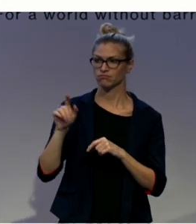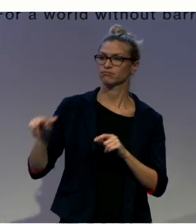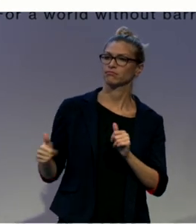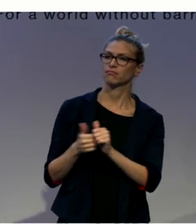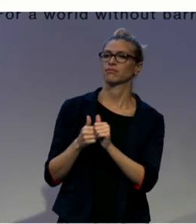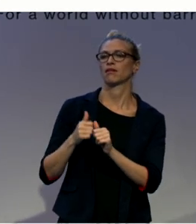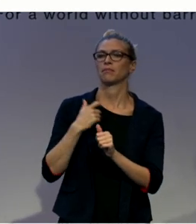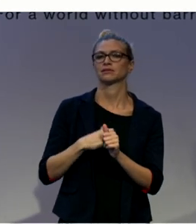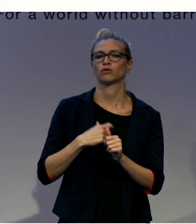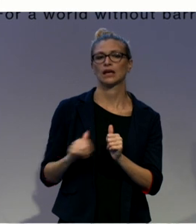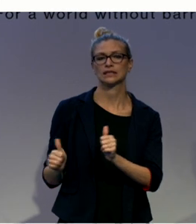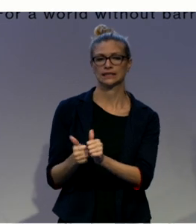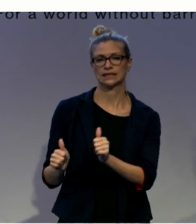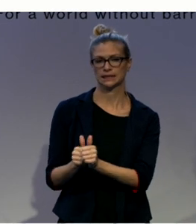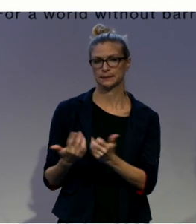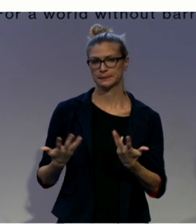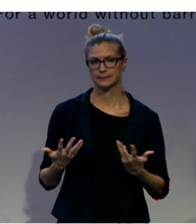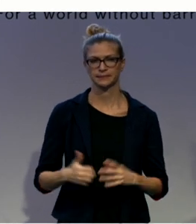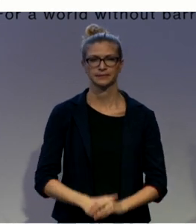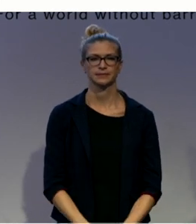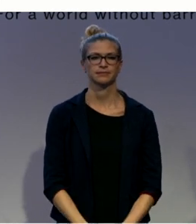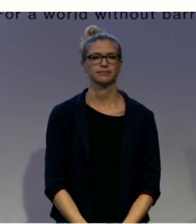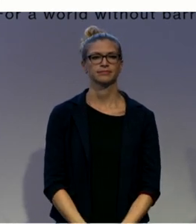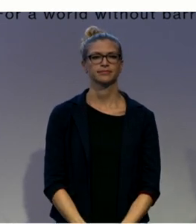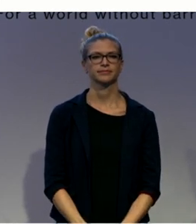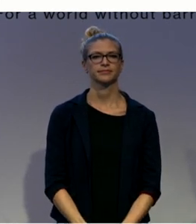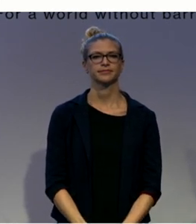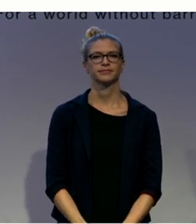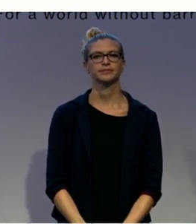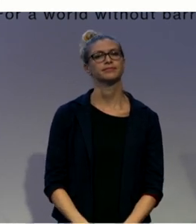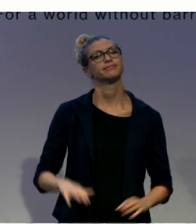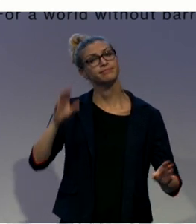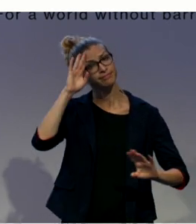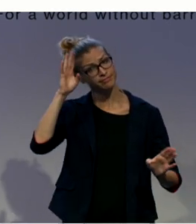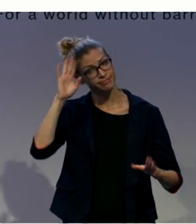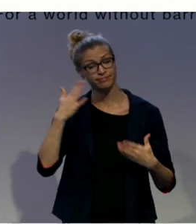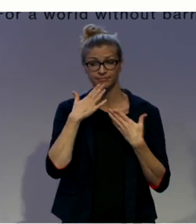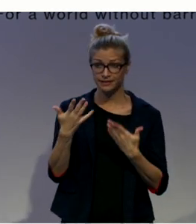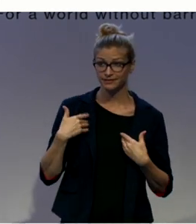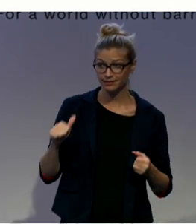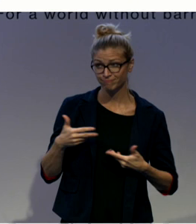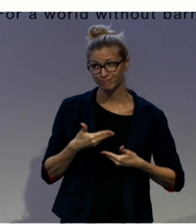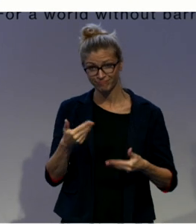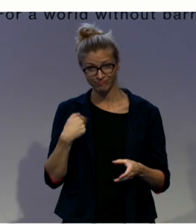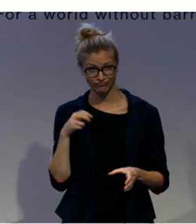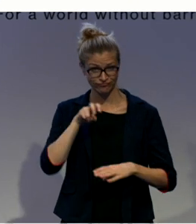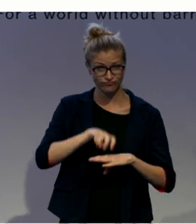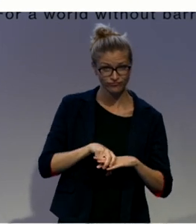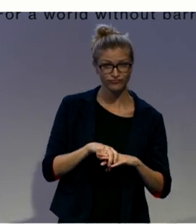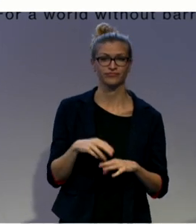Thank you very much. Hello, everyone. Thank you so much for having me here. I'm Samth from